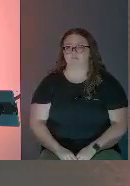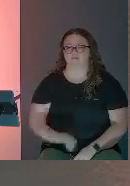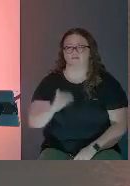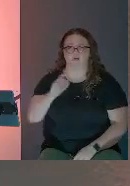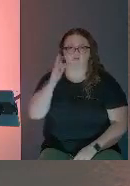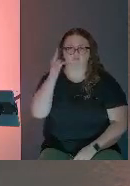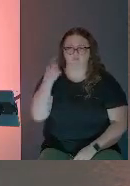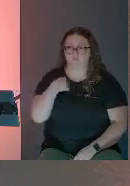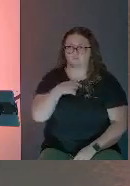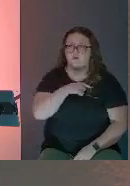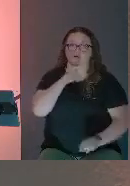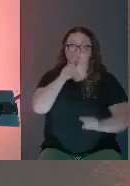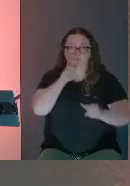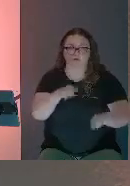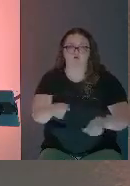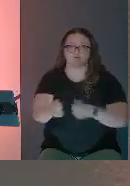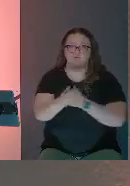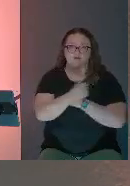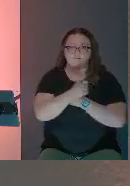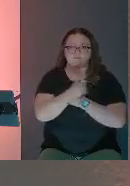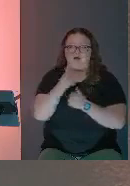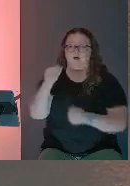love means to give, to agape him.